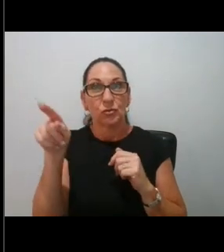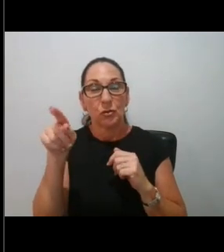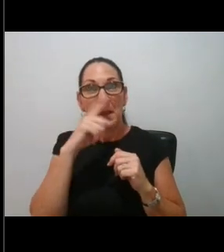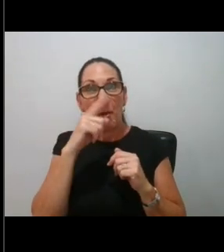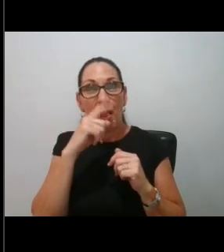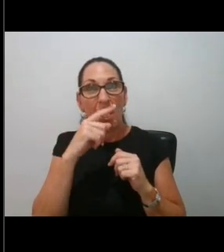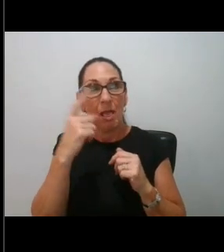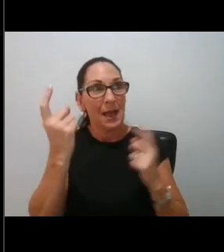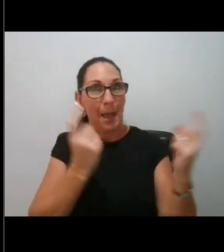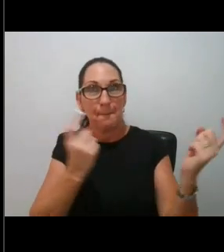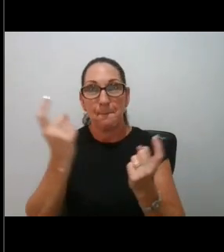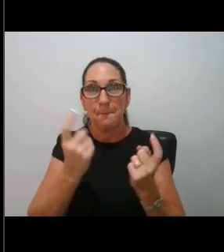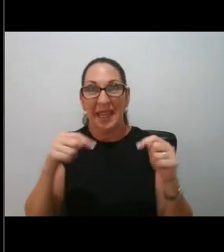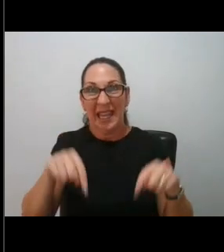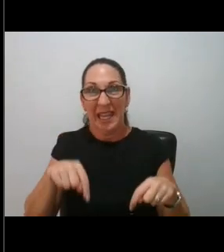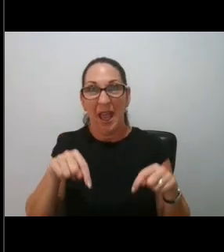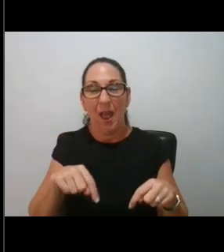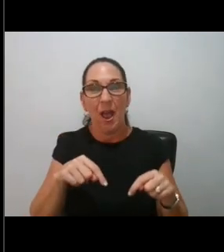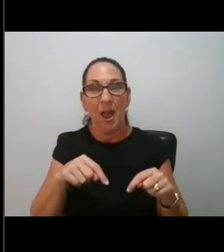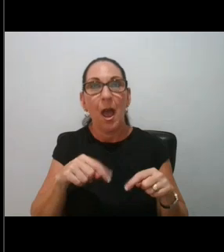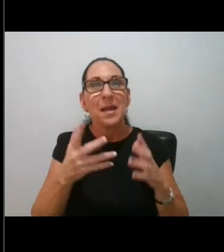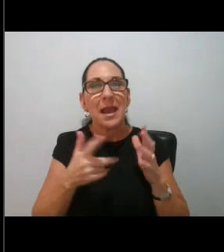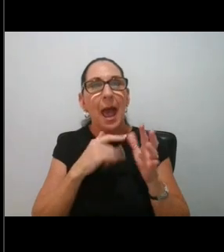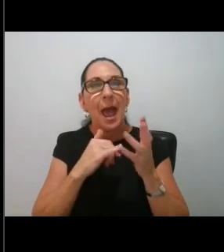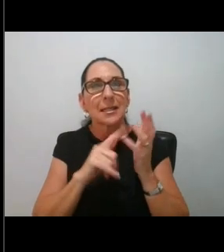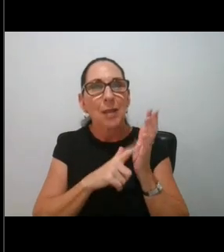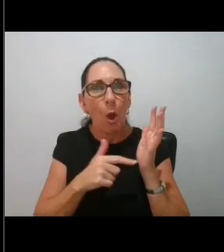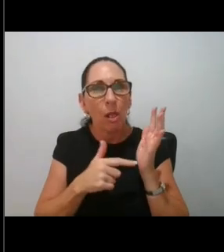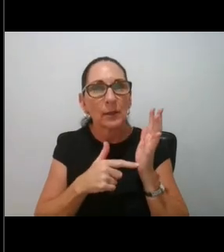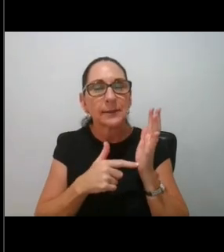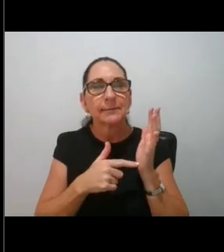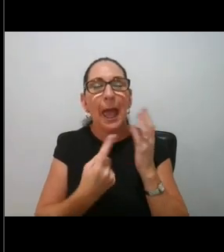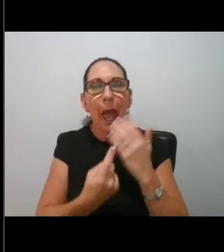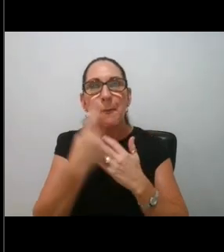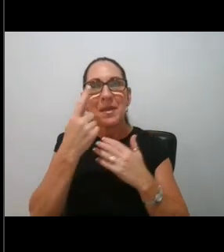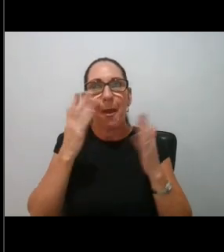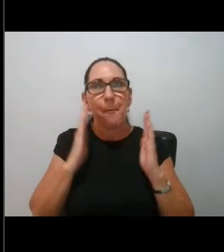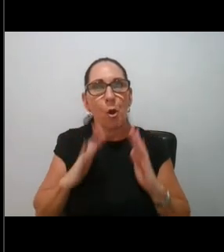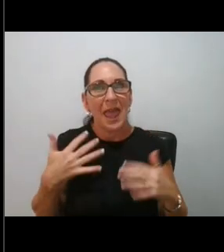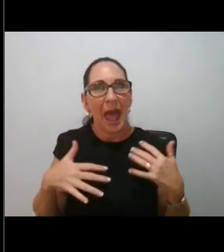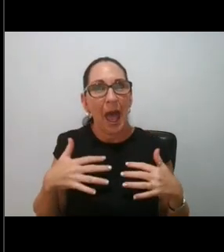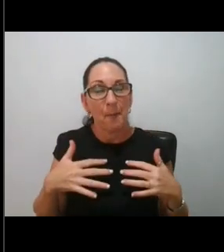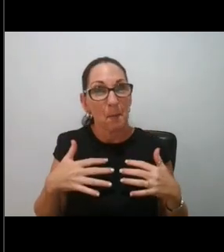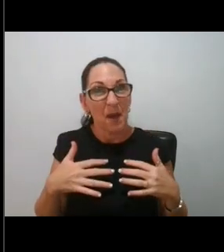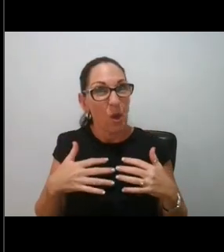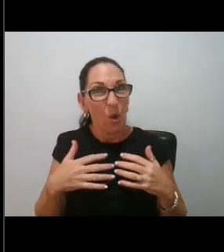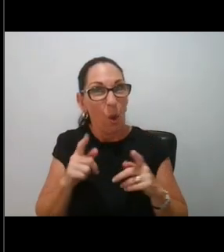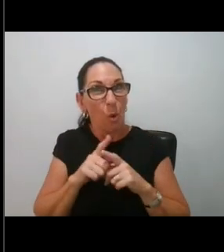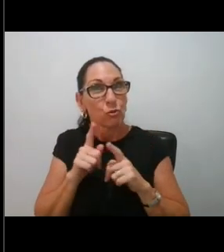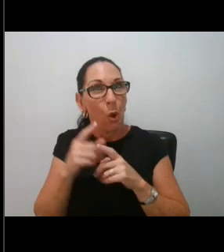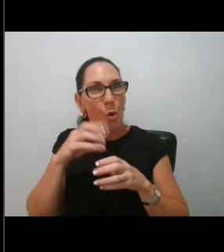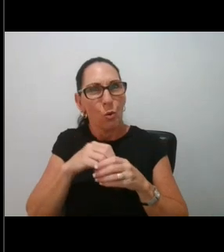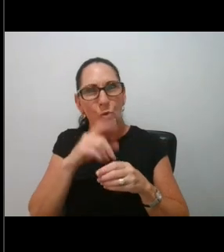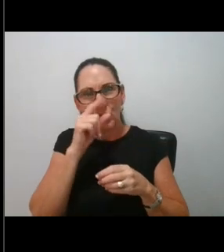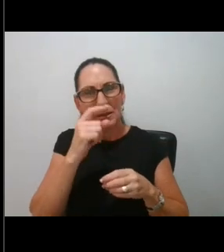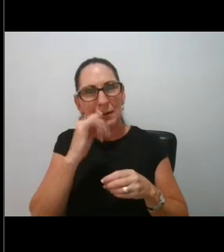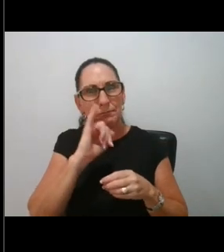proportion of referrals involve assault occasioning bodily harm, but they can also include really serious forms of